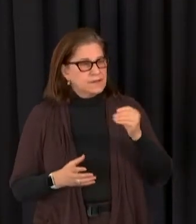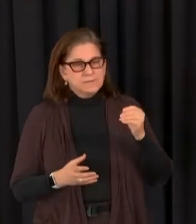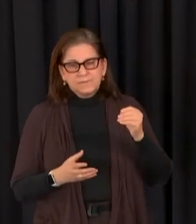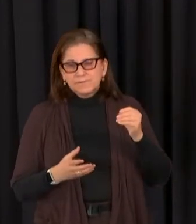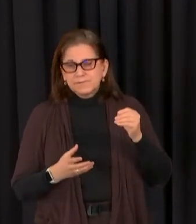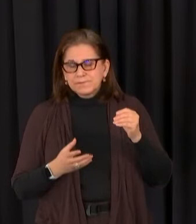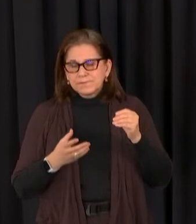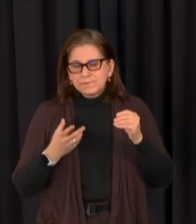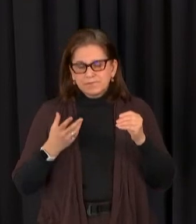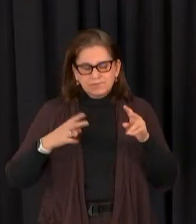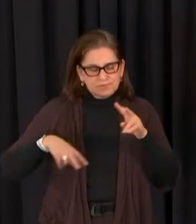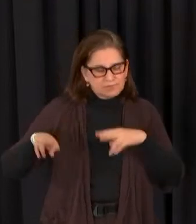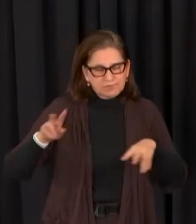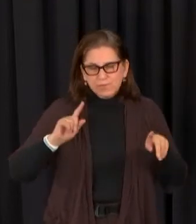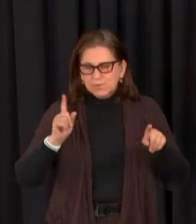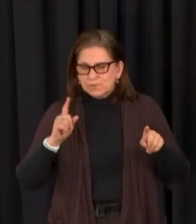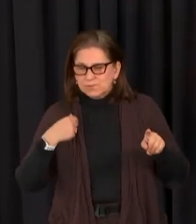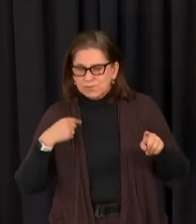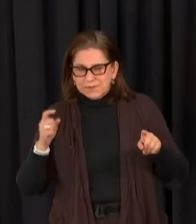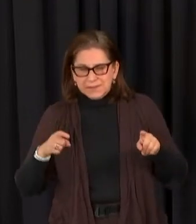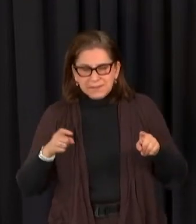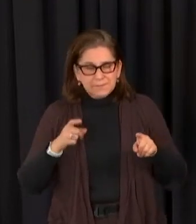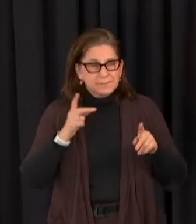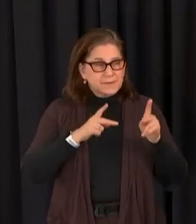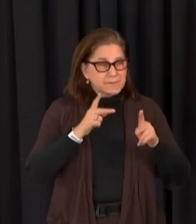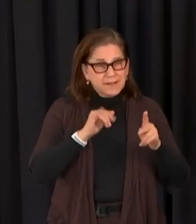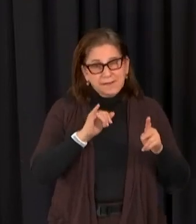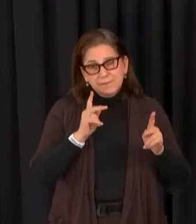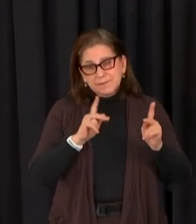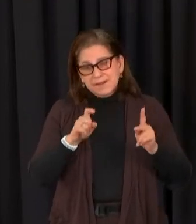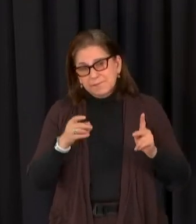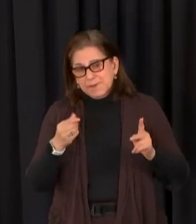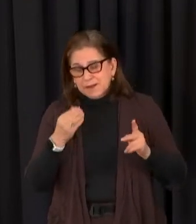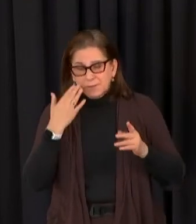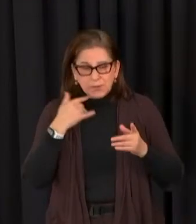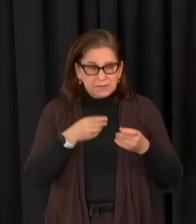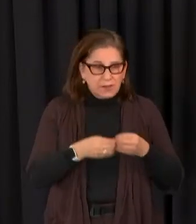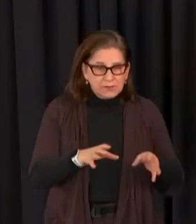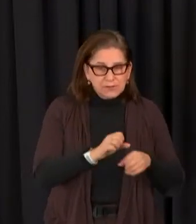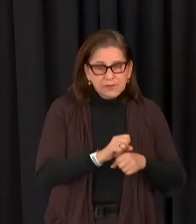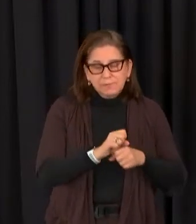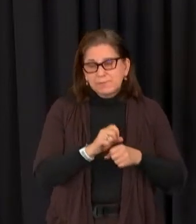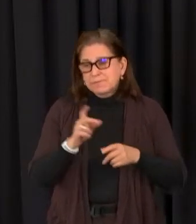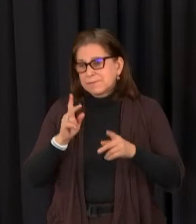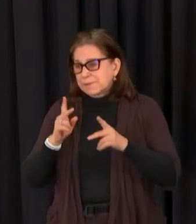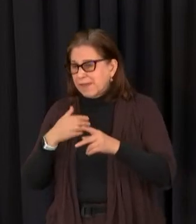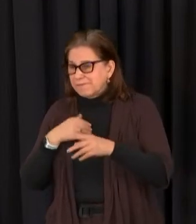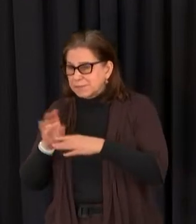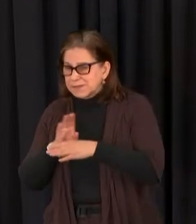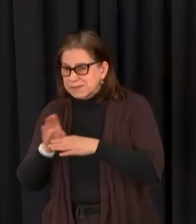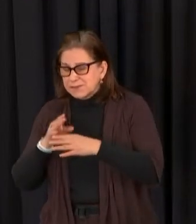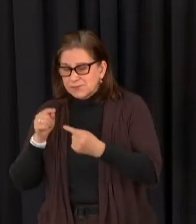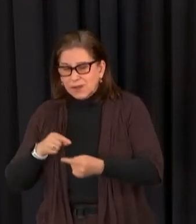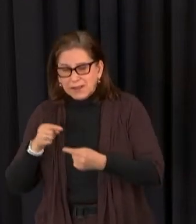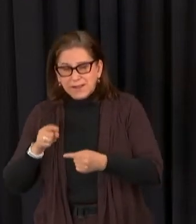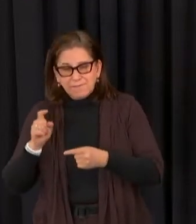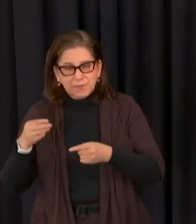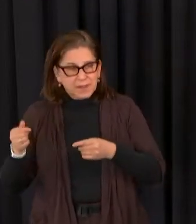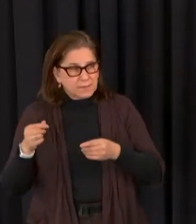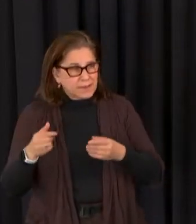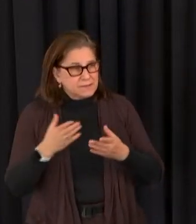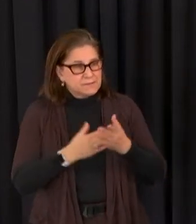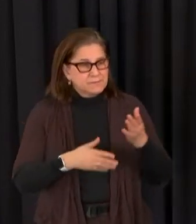pandemic. That's for workers who have lost jobs, businesses who have lost business and had to